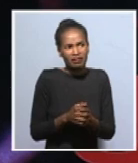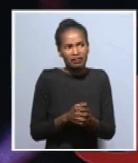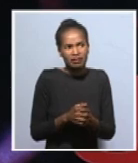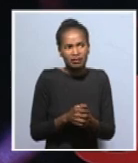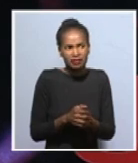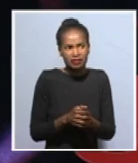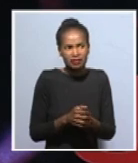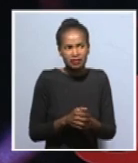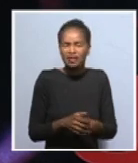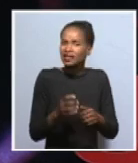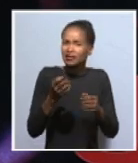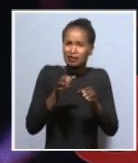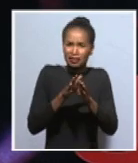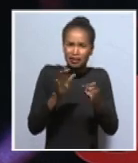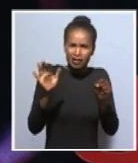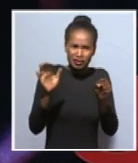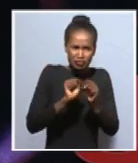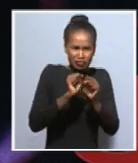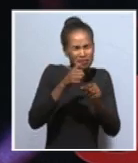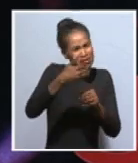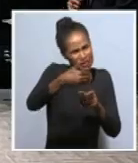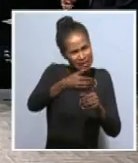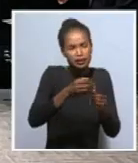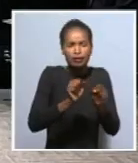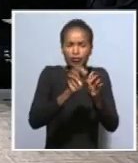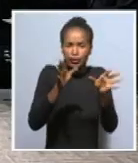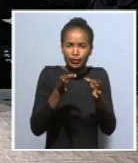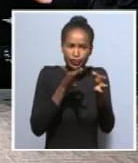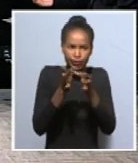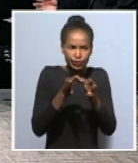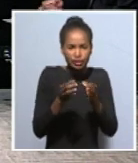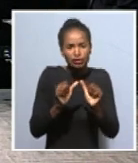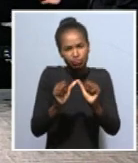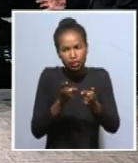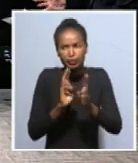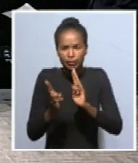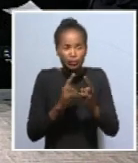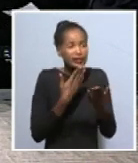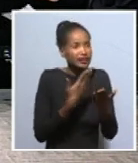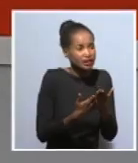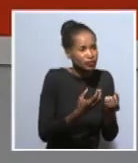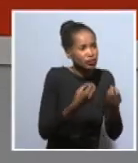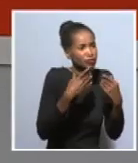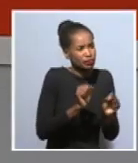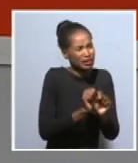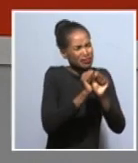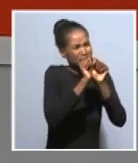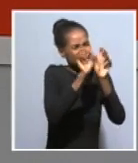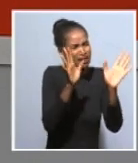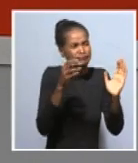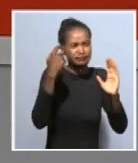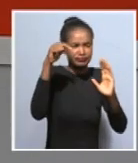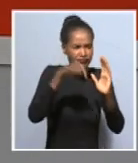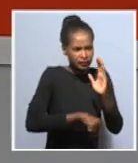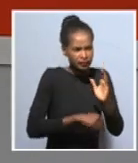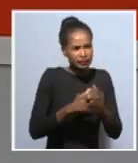want me to go into. Yes, we'll get into a lot more of the particulars as the conversation unfolds. Okay, but thank you very much for that very comprehensive and